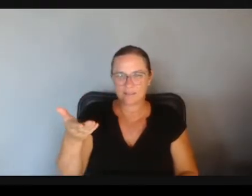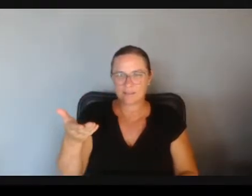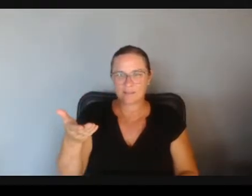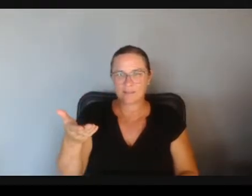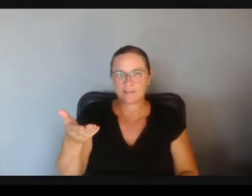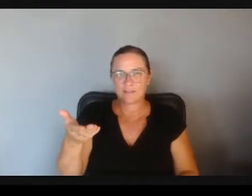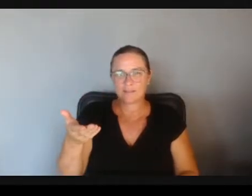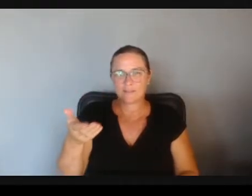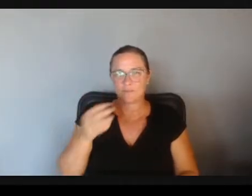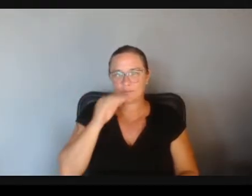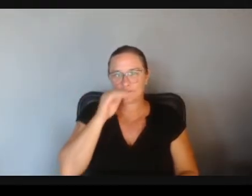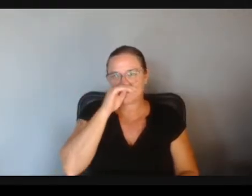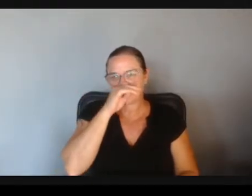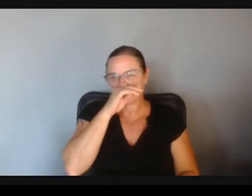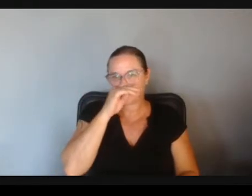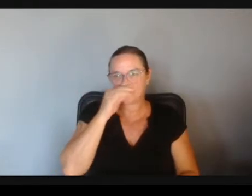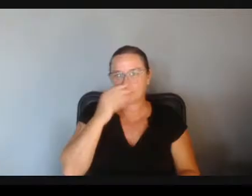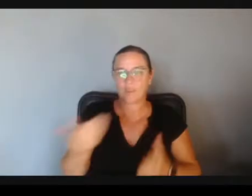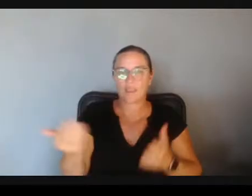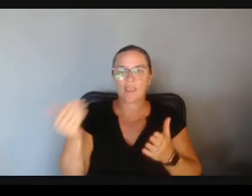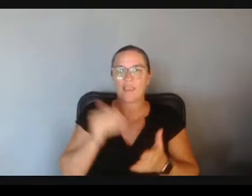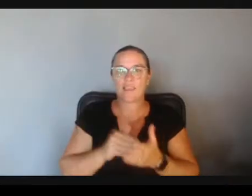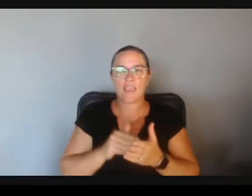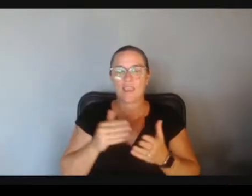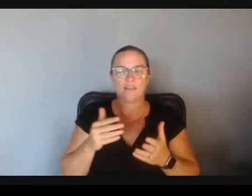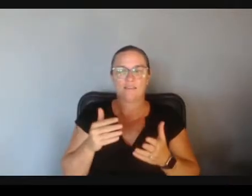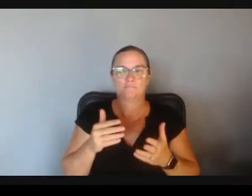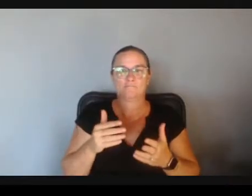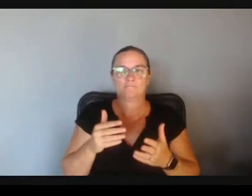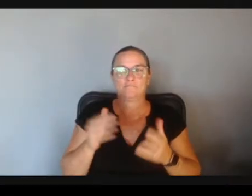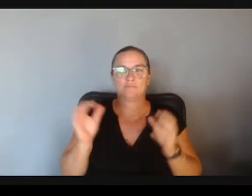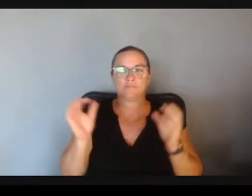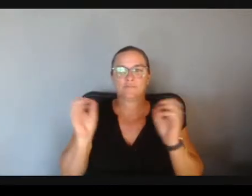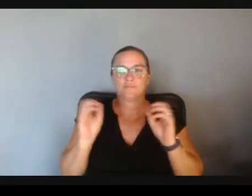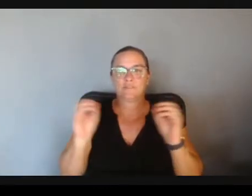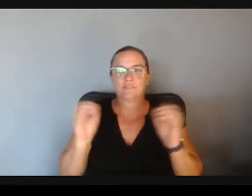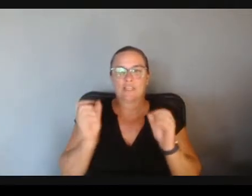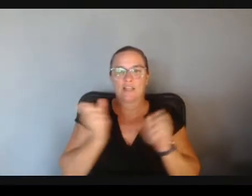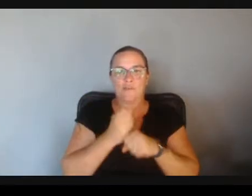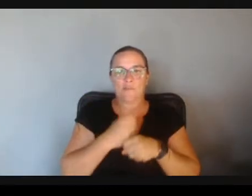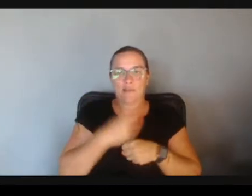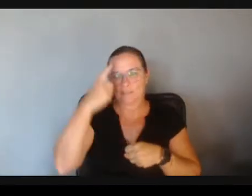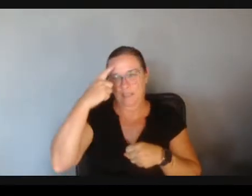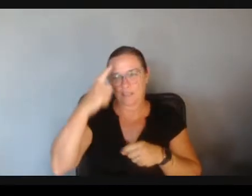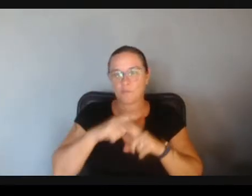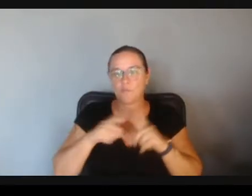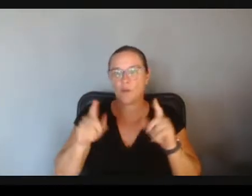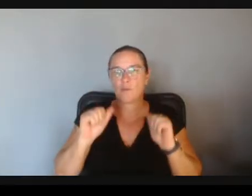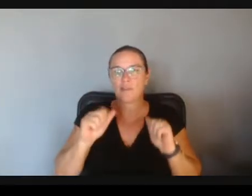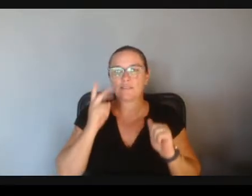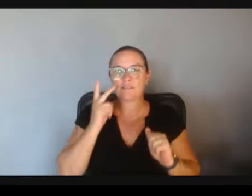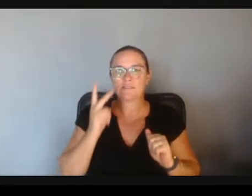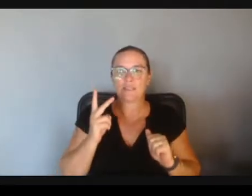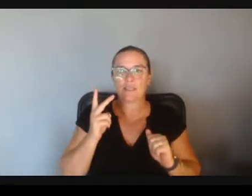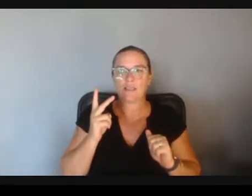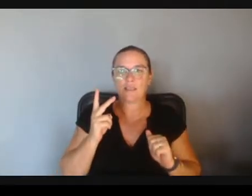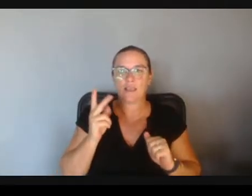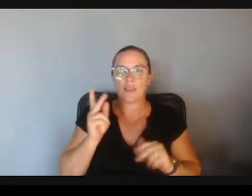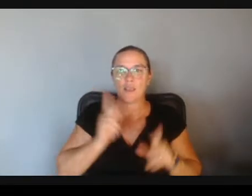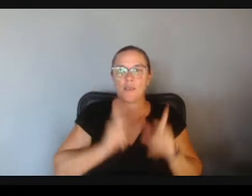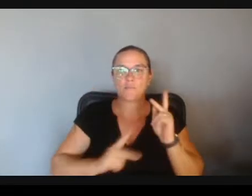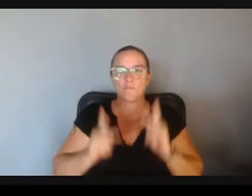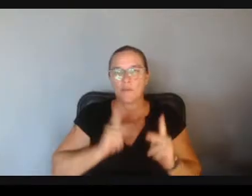Yeah, I do not know. It's just, again, it jumps around. None of it really is coherent, but we can see people's